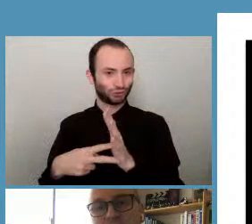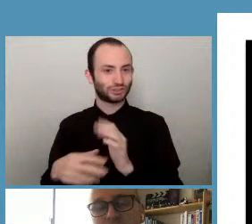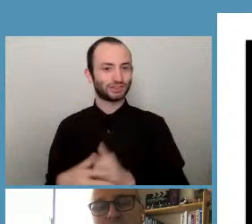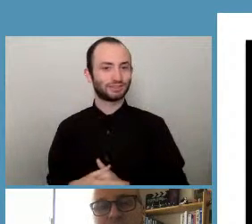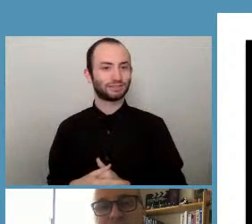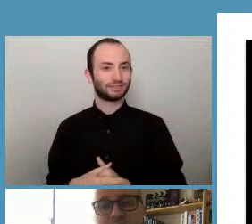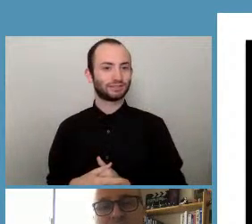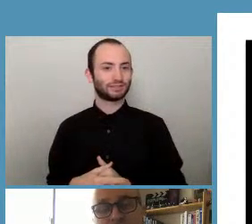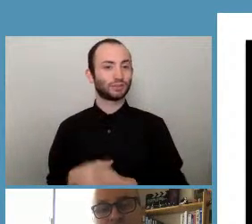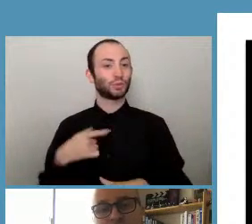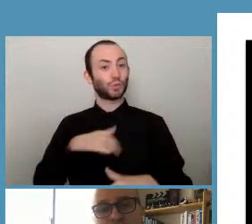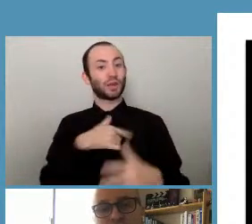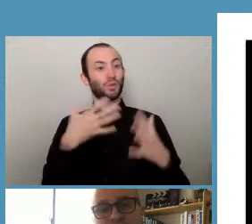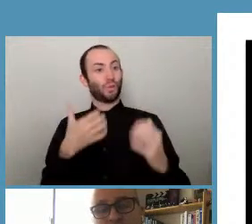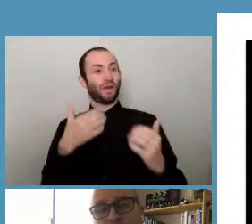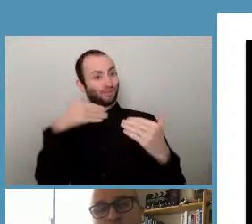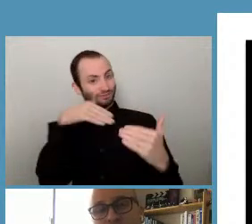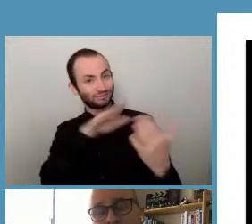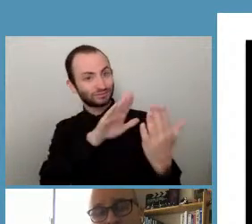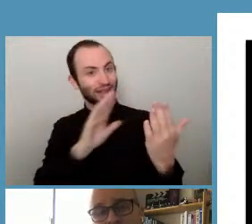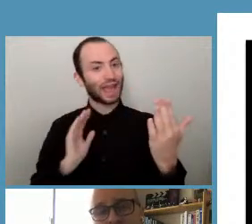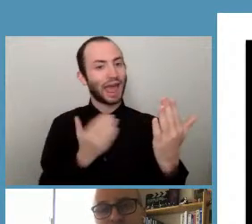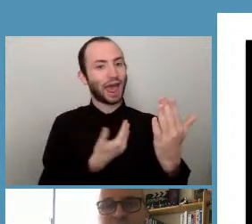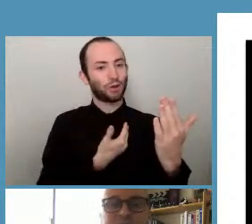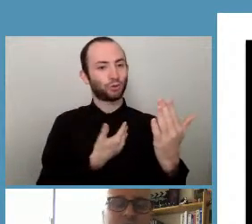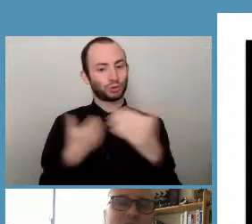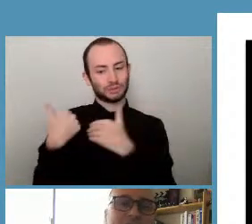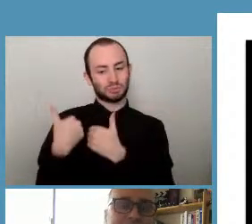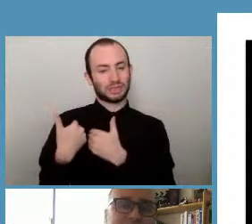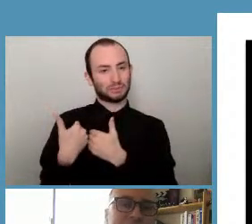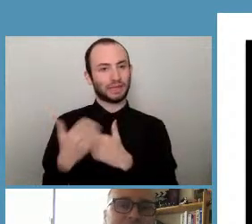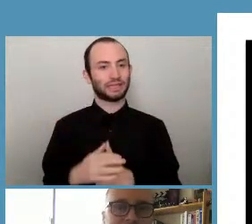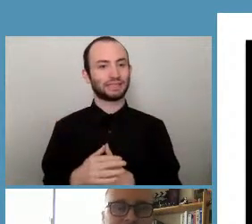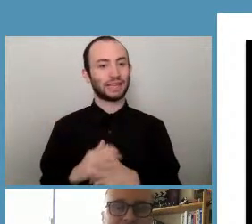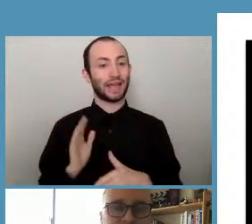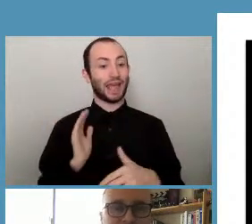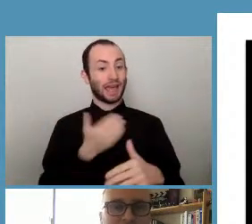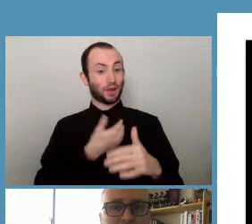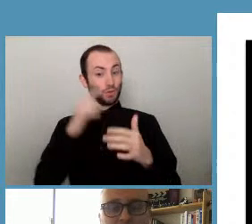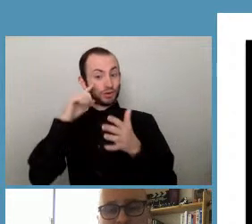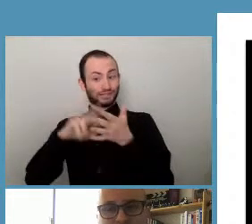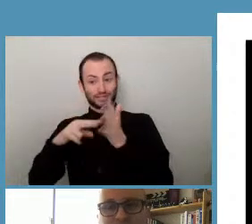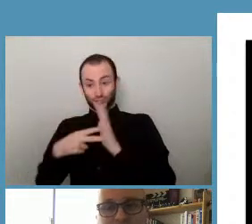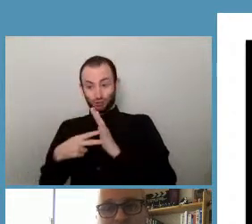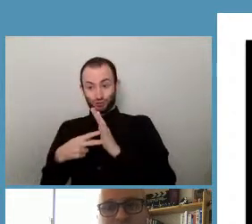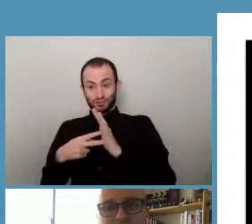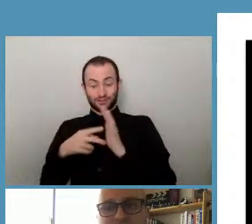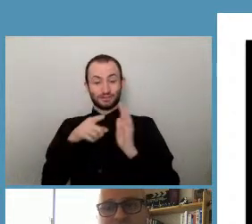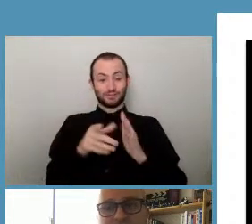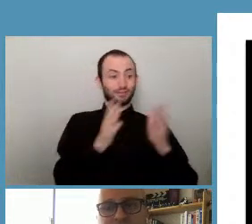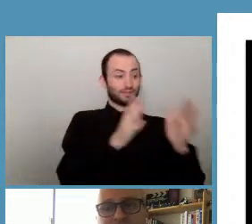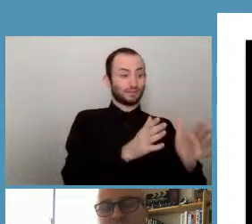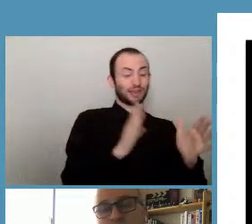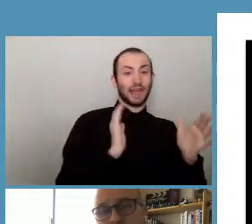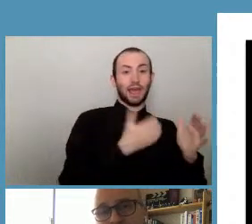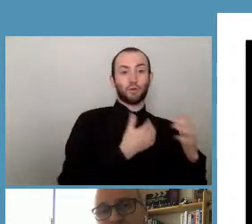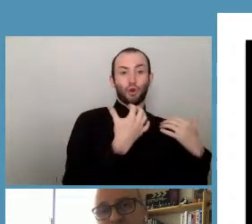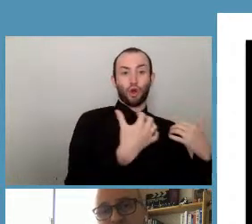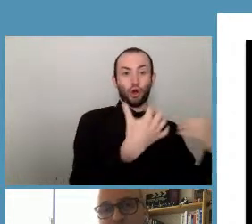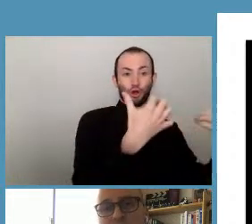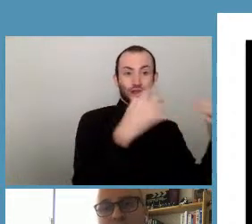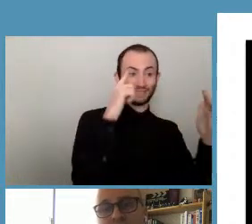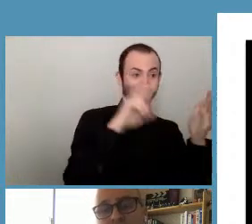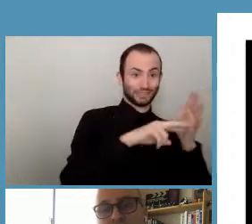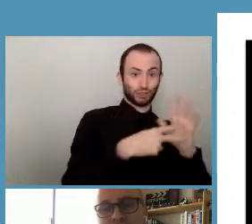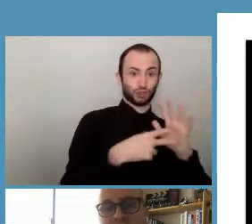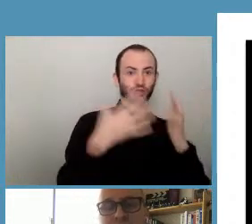our responsibility, which is that we want our intentions to line up as best as possible with the intentions of our audience. When